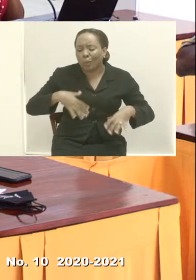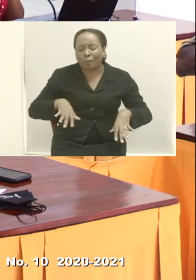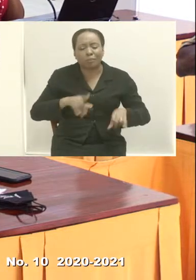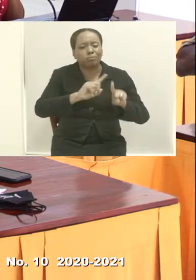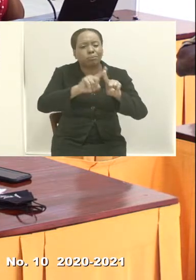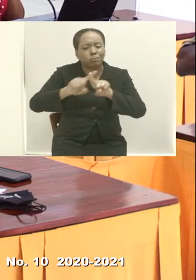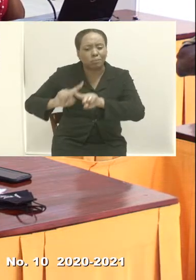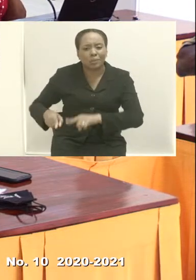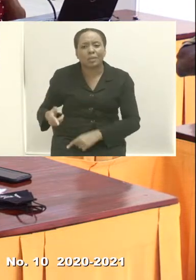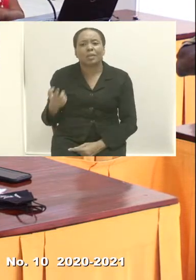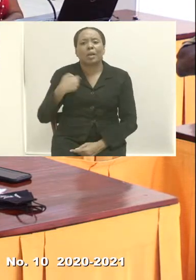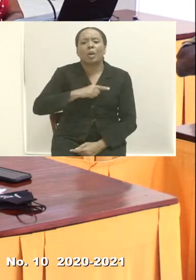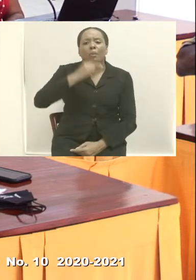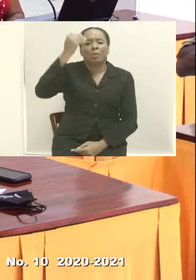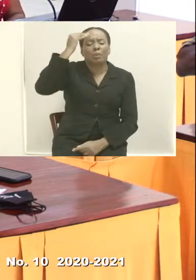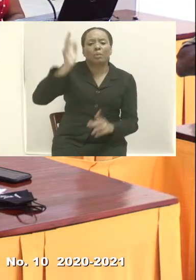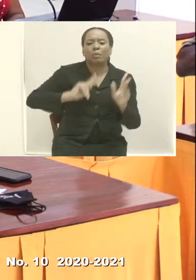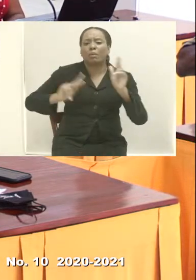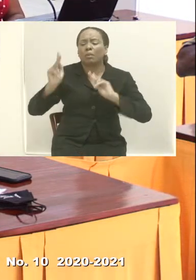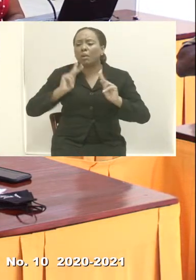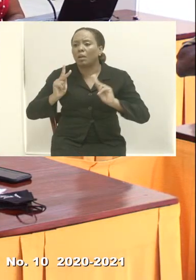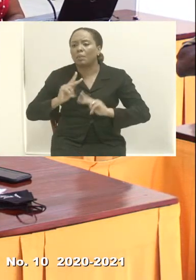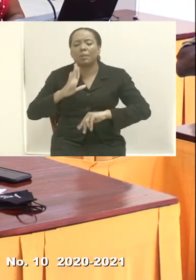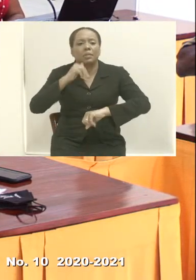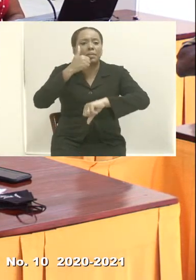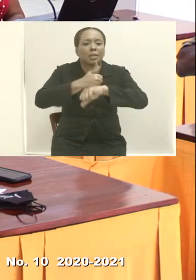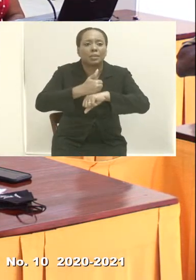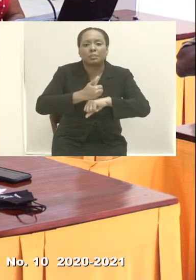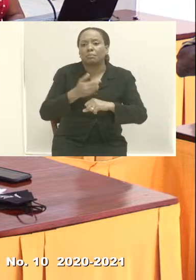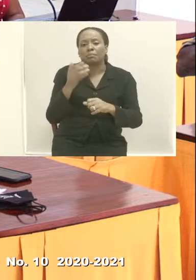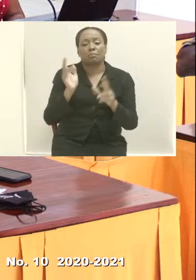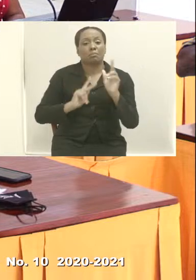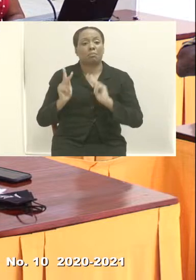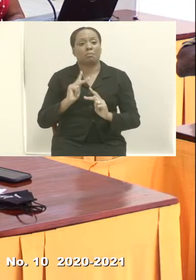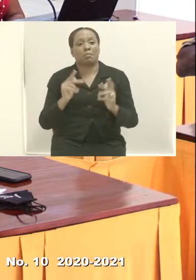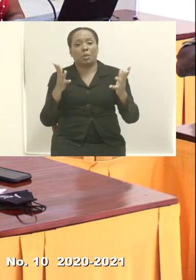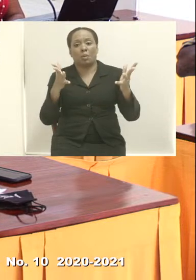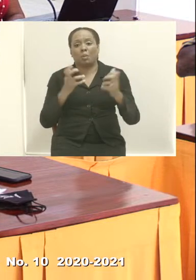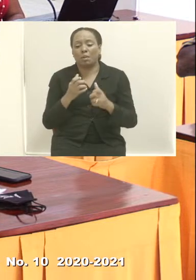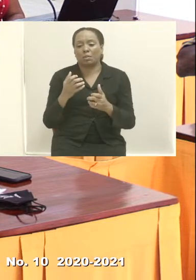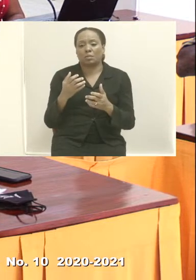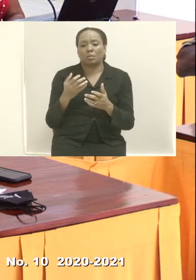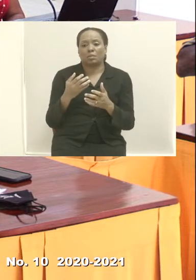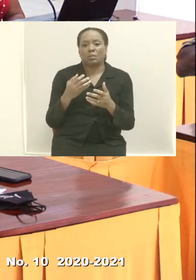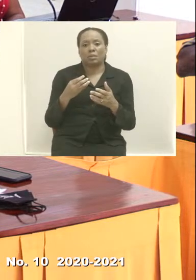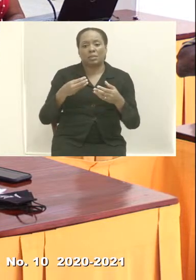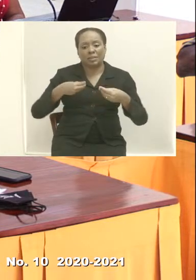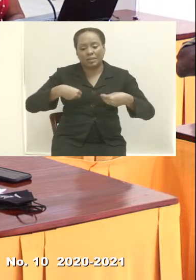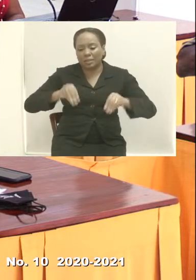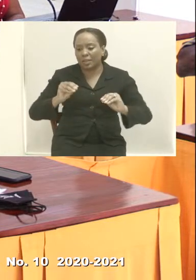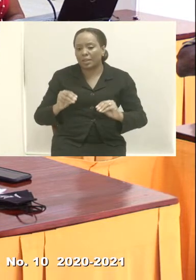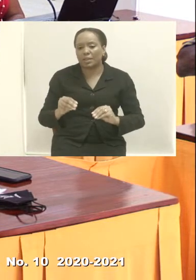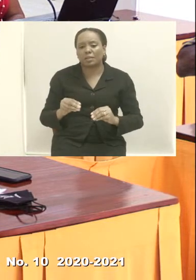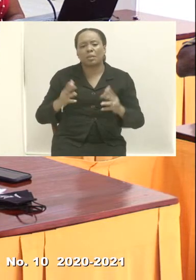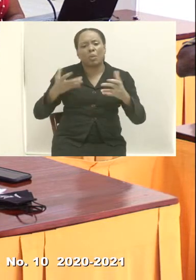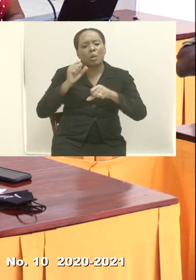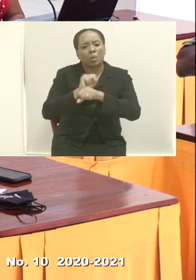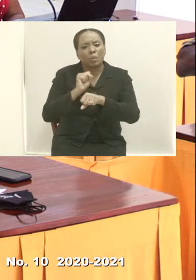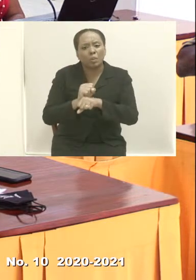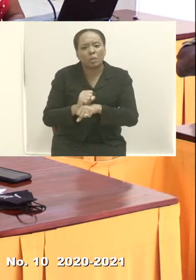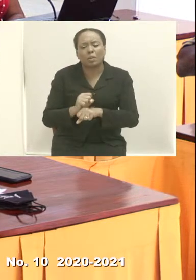know the story. Ma'am, very often, people seeking to have an honest living are treated by the law under the